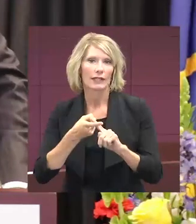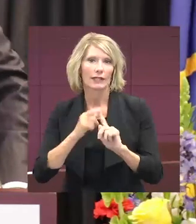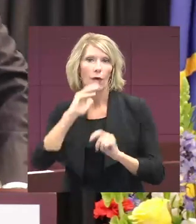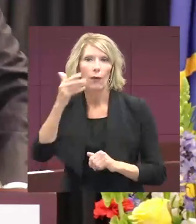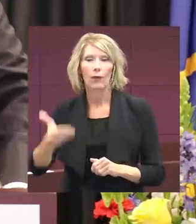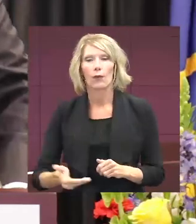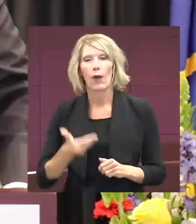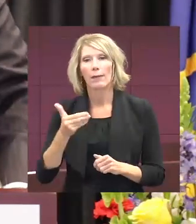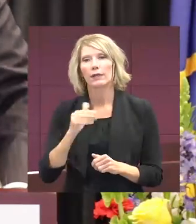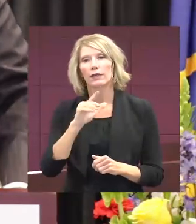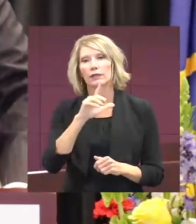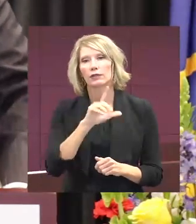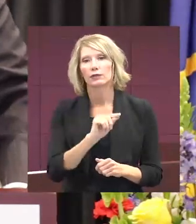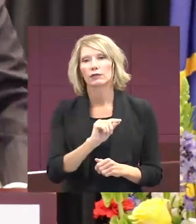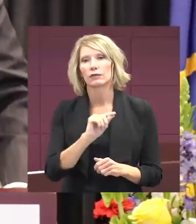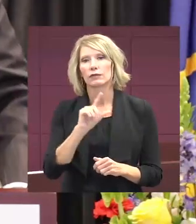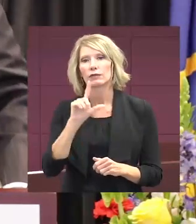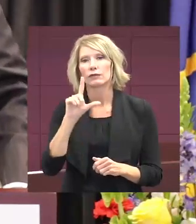Welcome to the